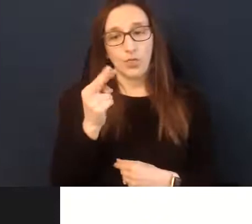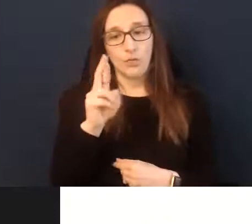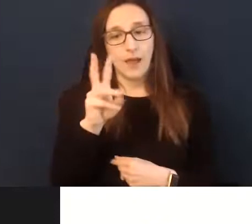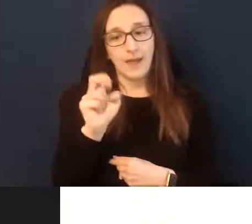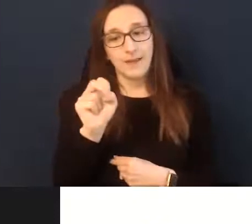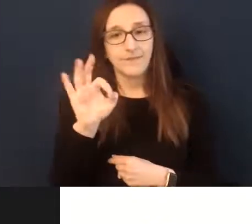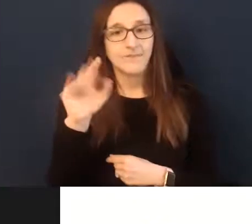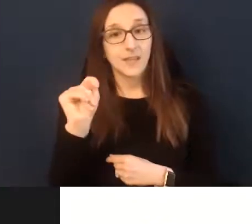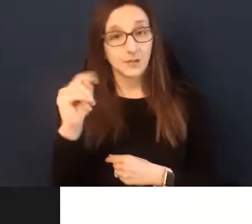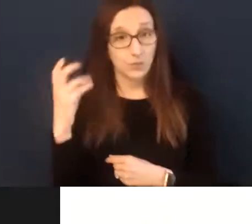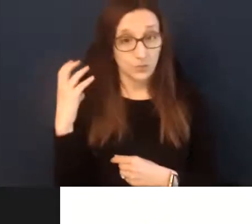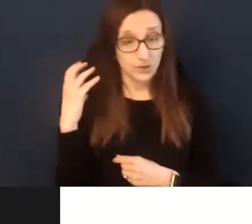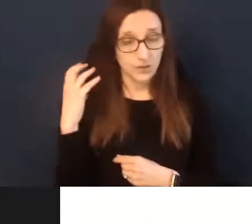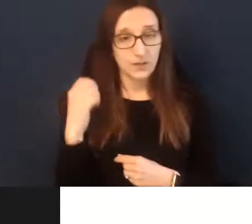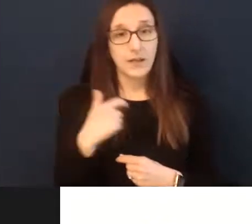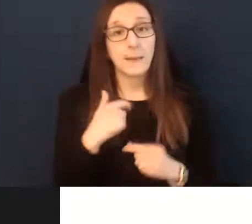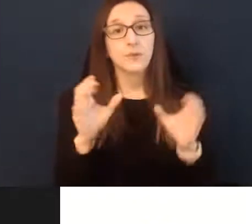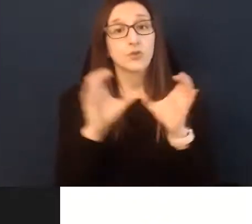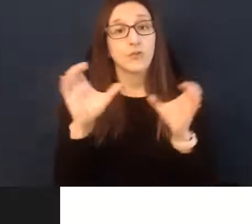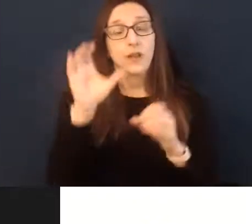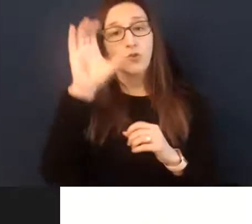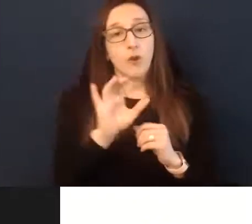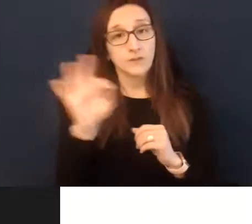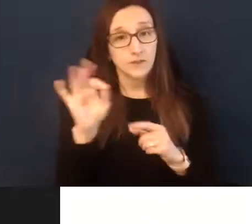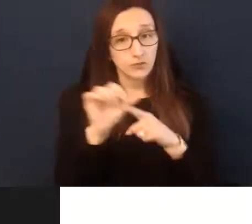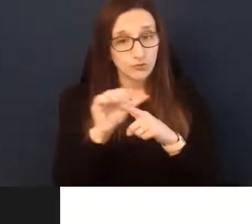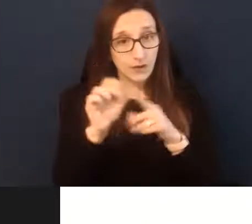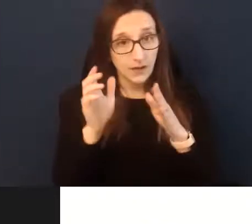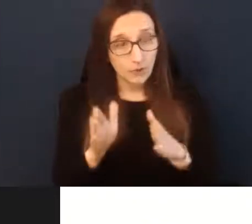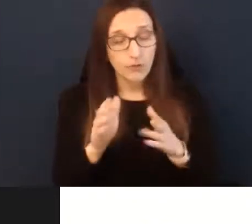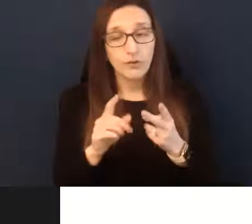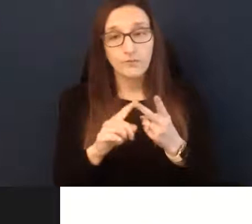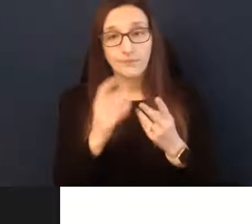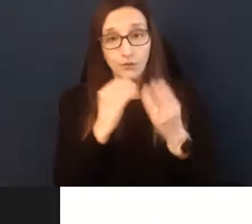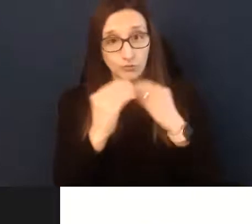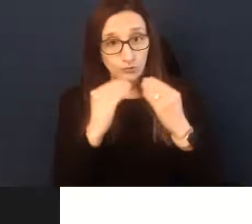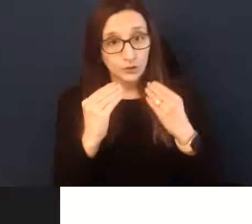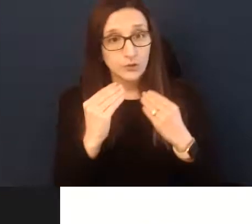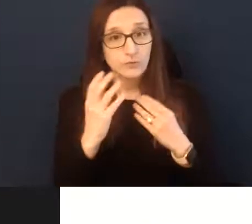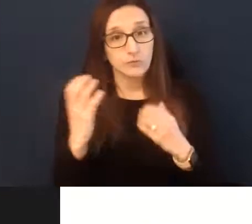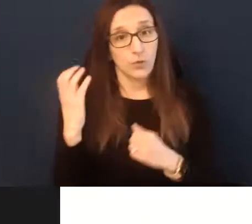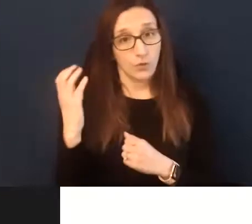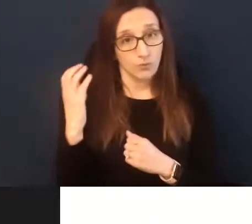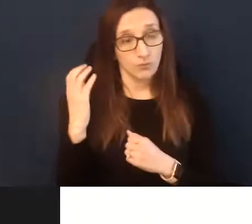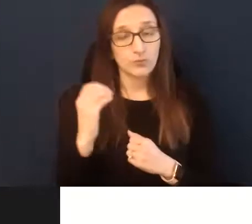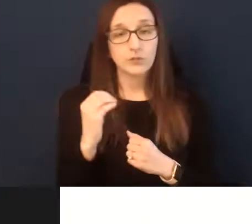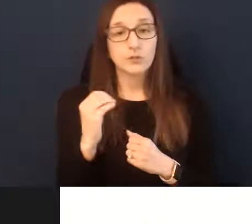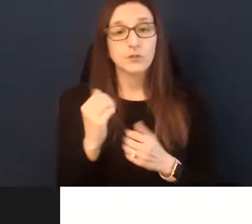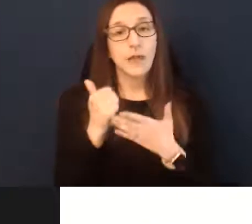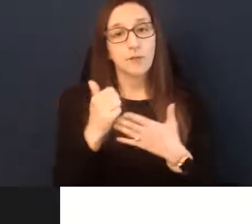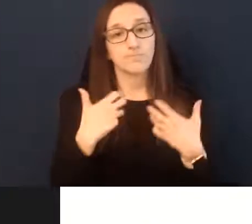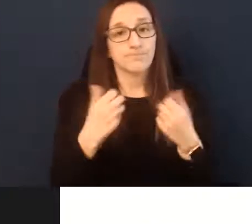a certified CrossFit trainer, a precision nutrition coach, a conditioning coach, and a